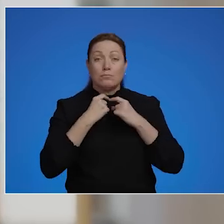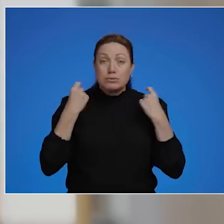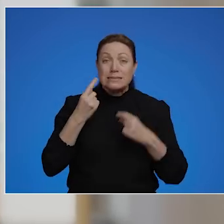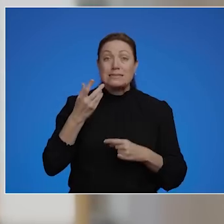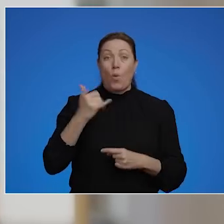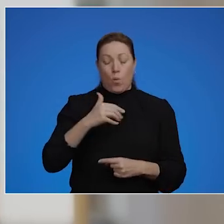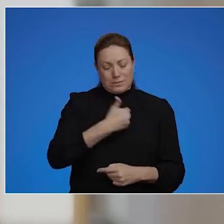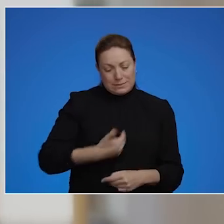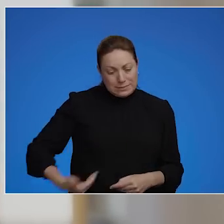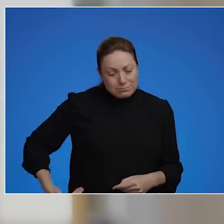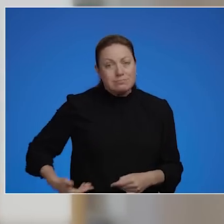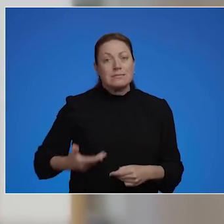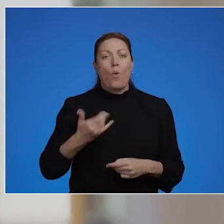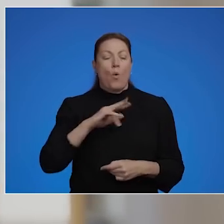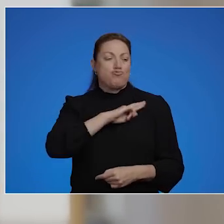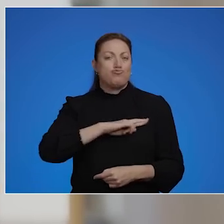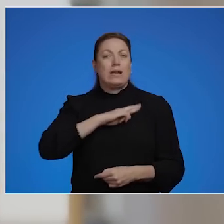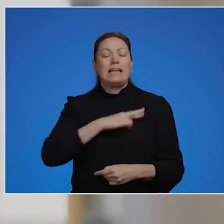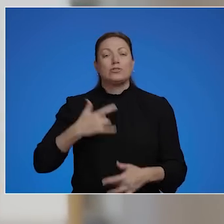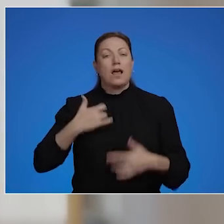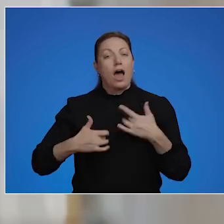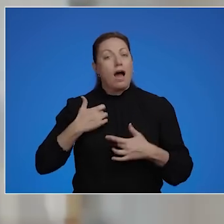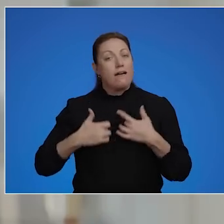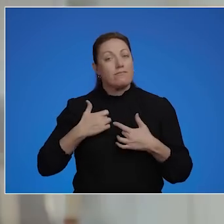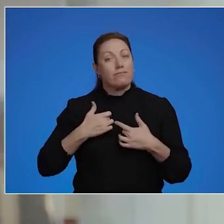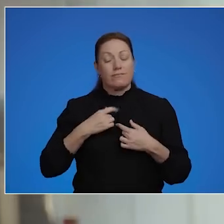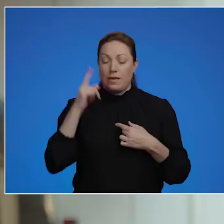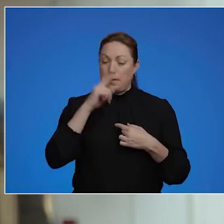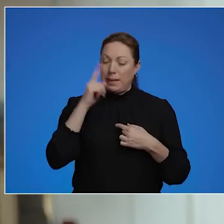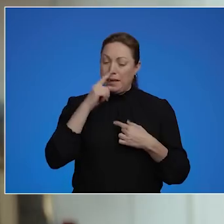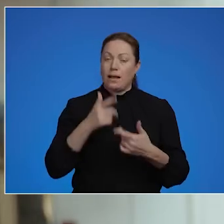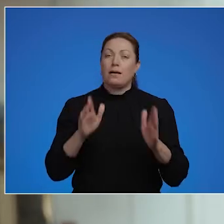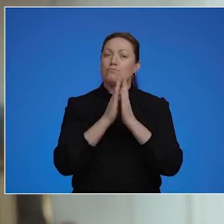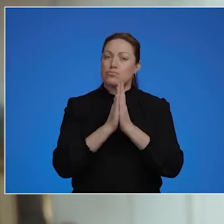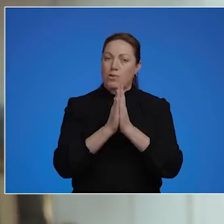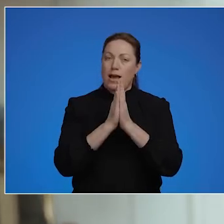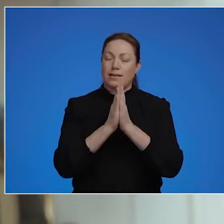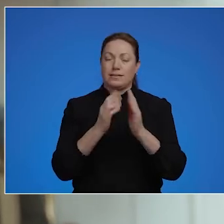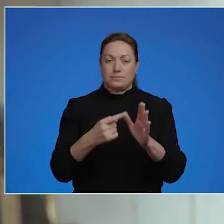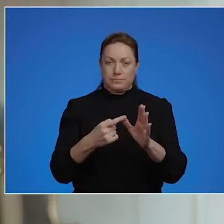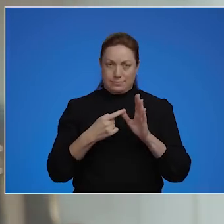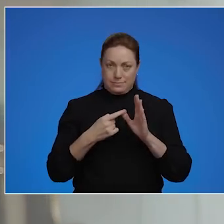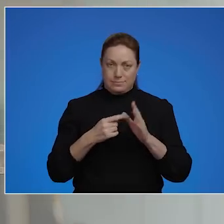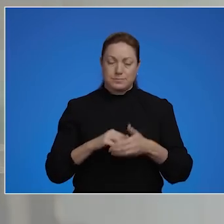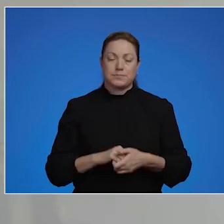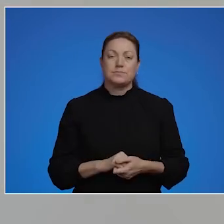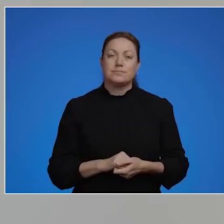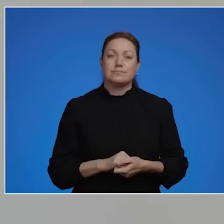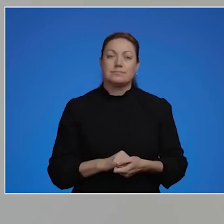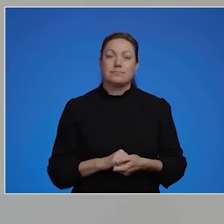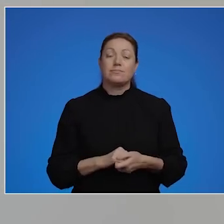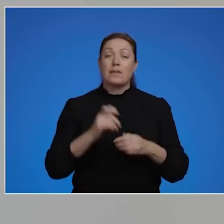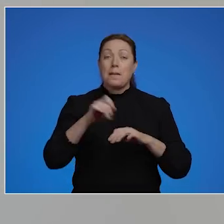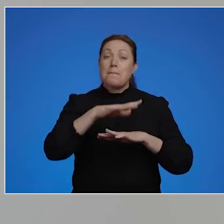consecrated life. Your people pray. Lord, hear our prayer. That marriage